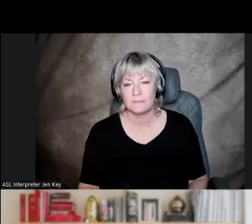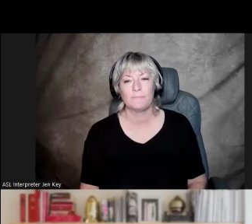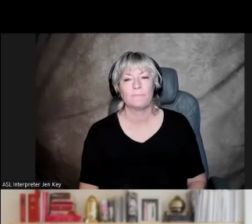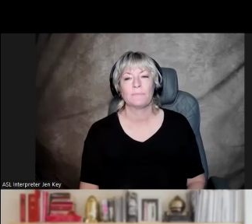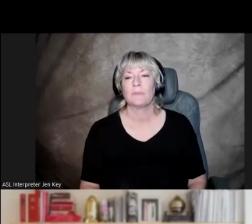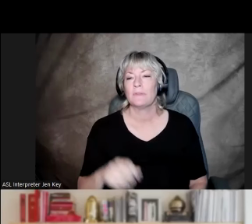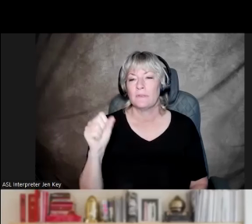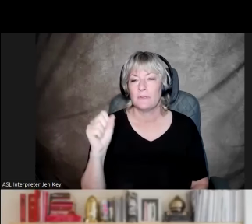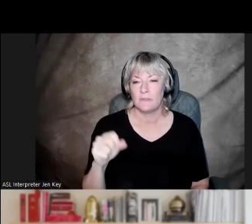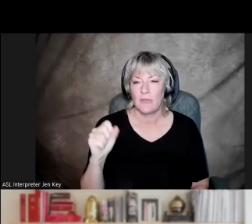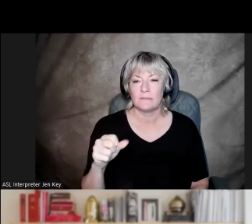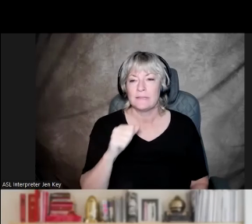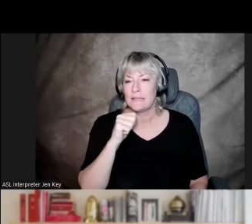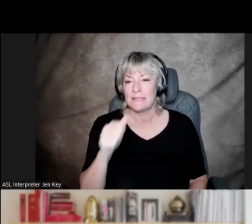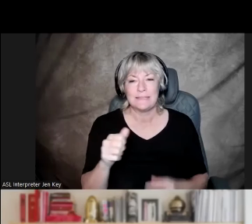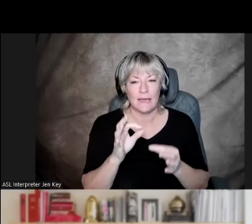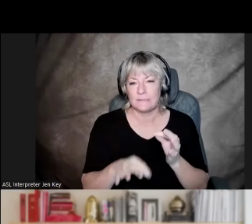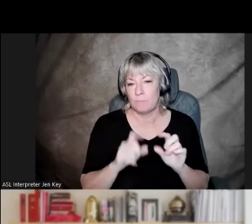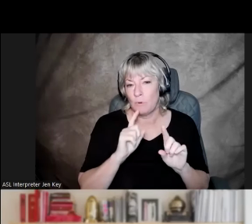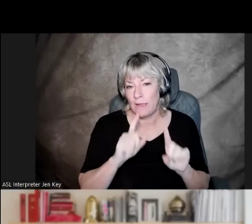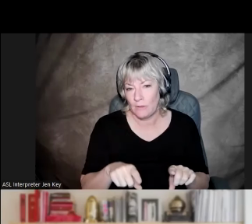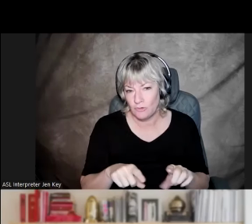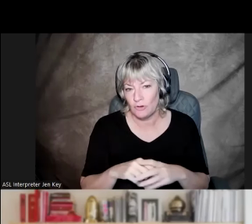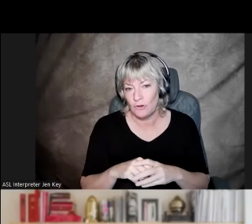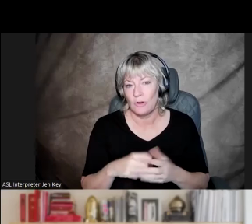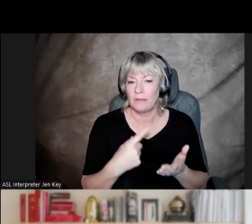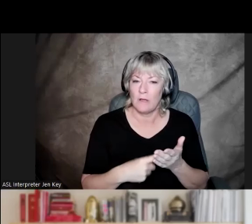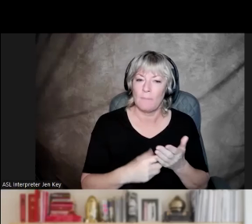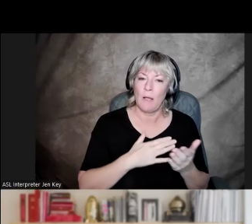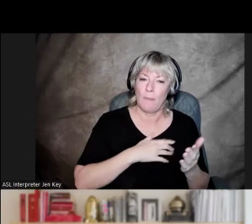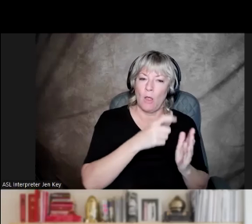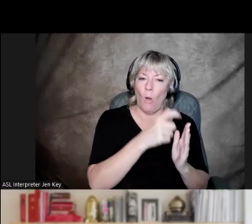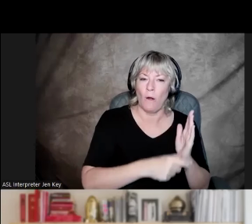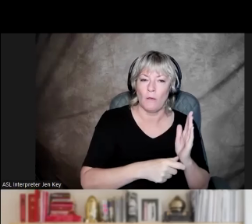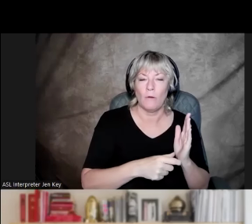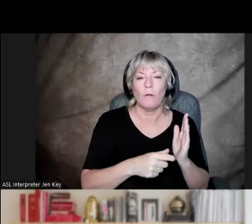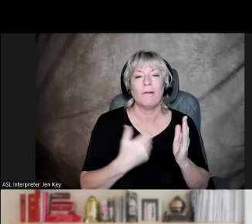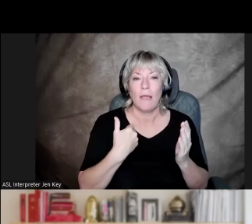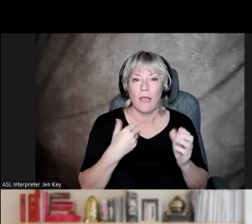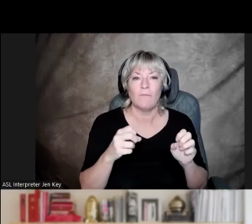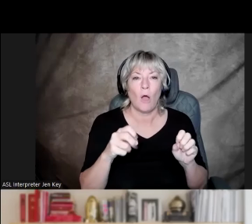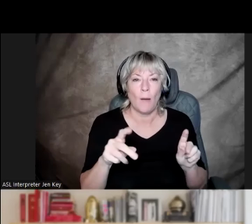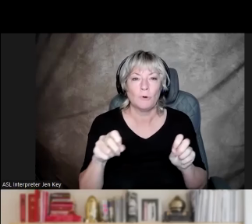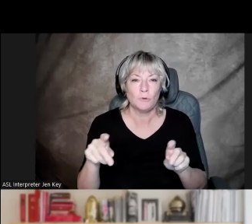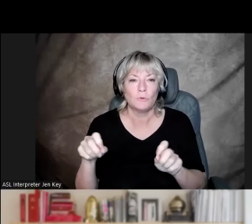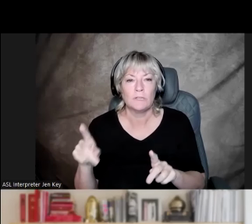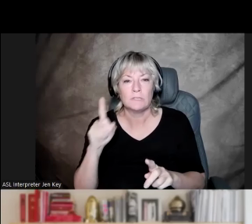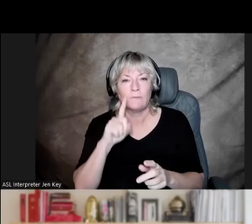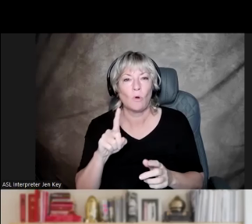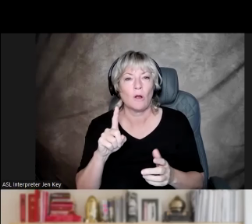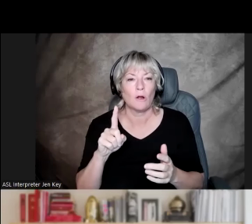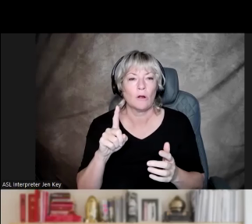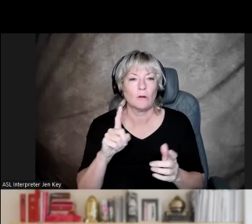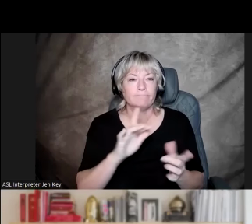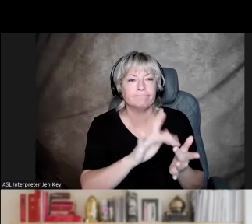I think it's not a simple answer, as I kind of talk about in my article. There really are opportunities, I think, for reaching